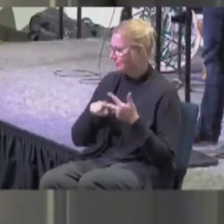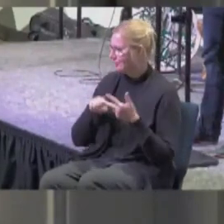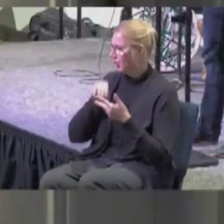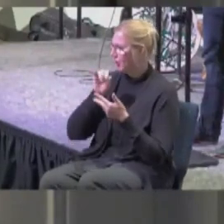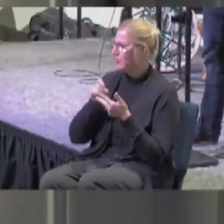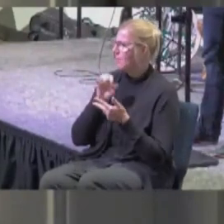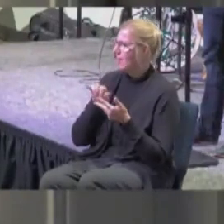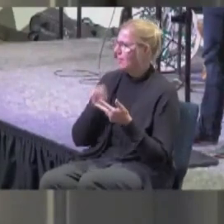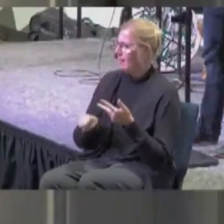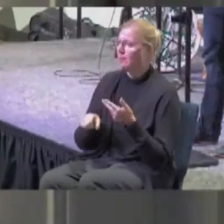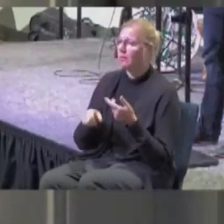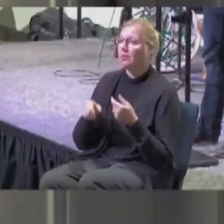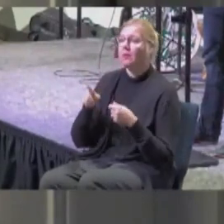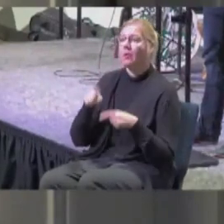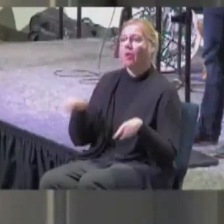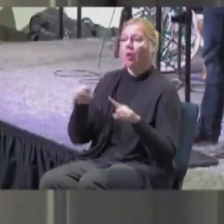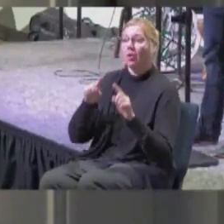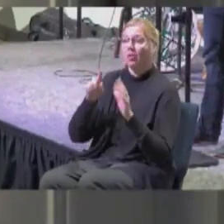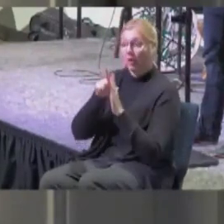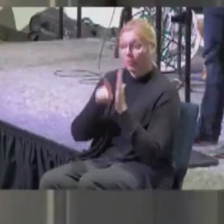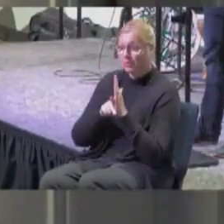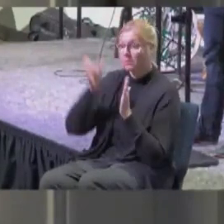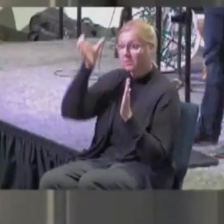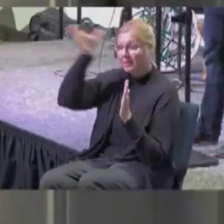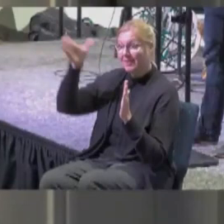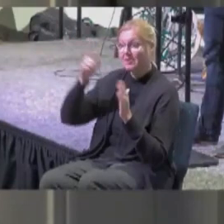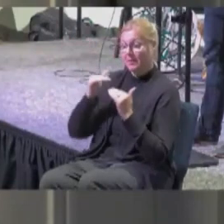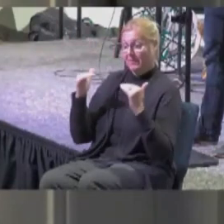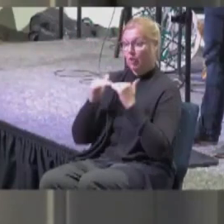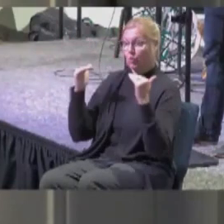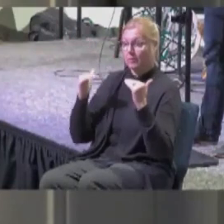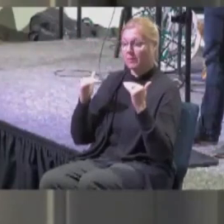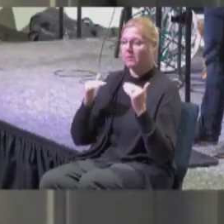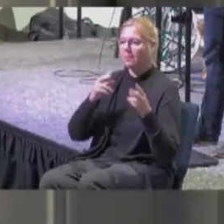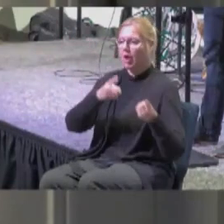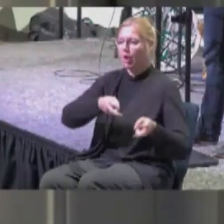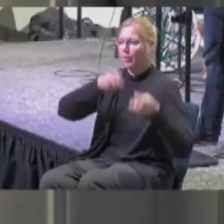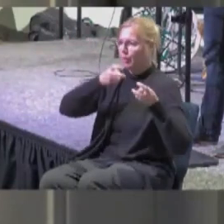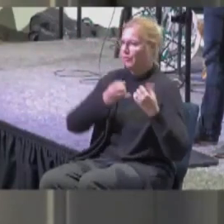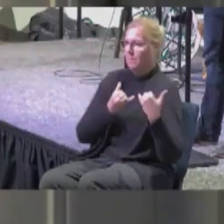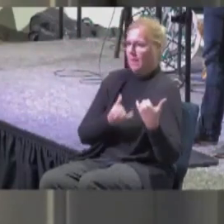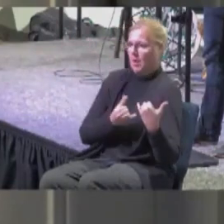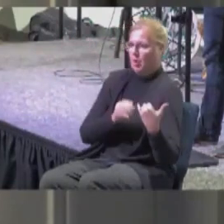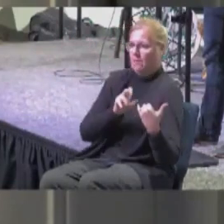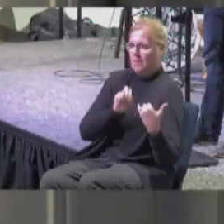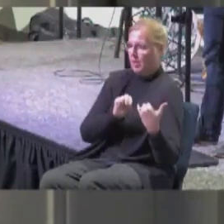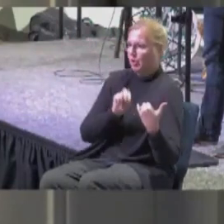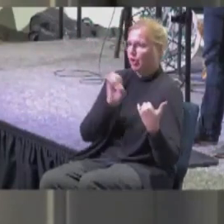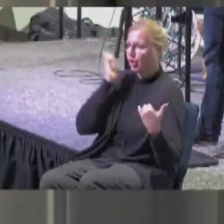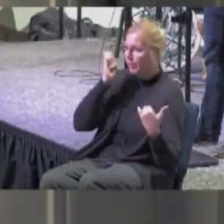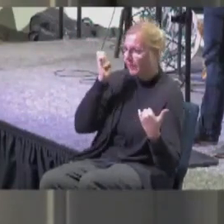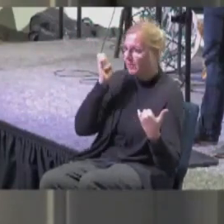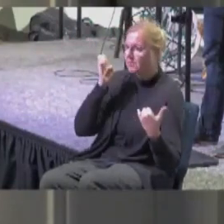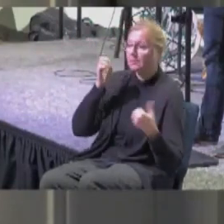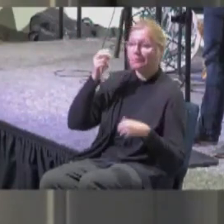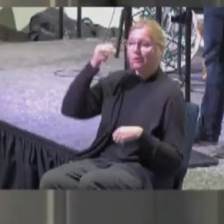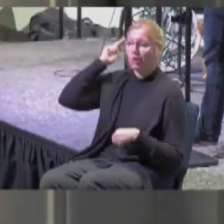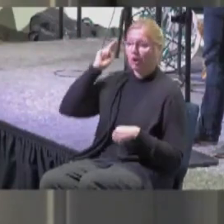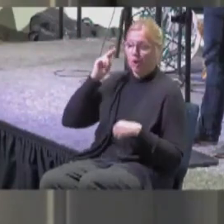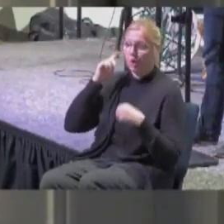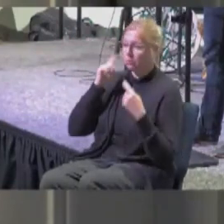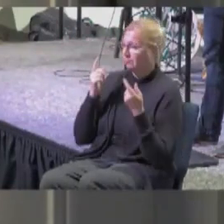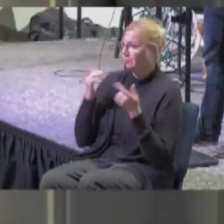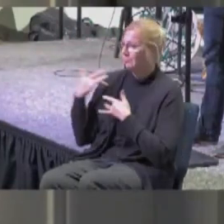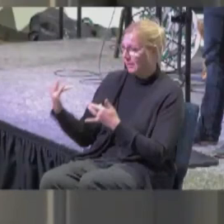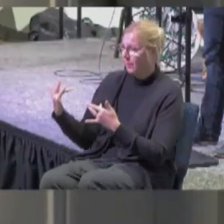And yet nearly all of our principles of equivalence have come from modern Europeans who are neurotypical and even monolingual like